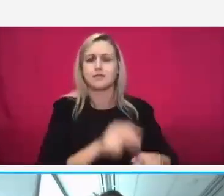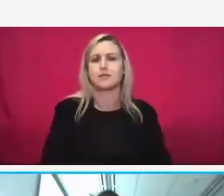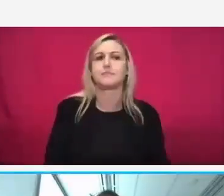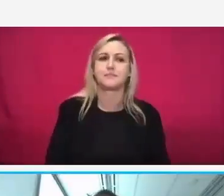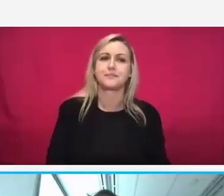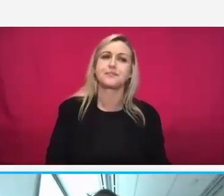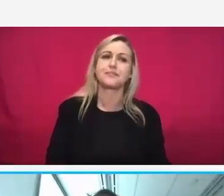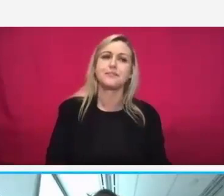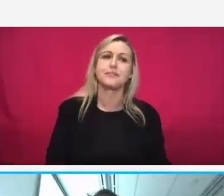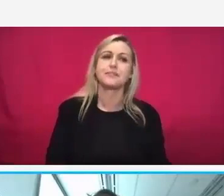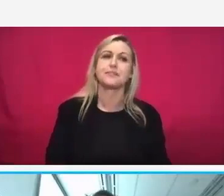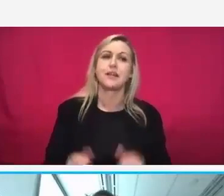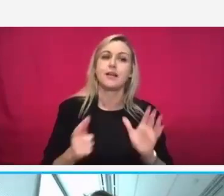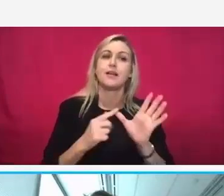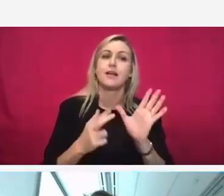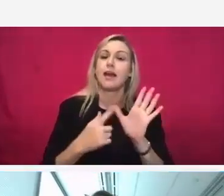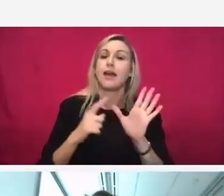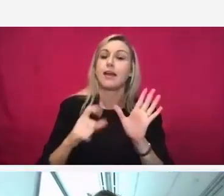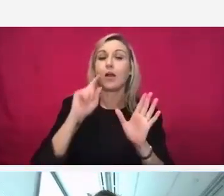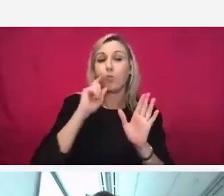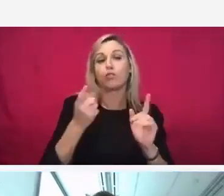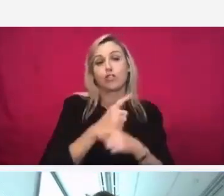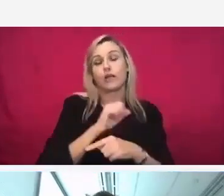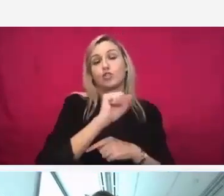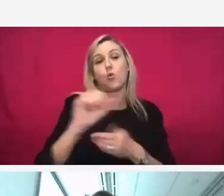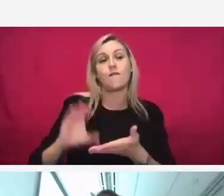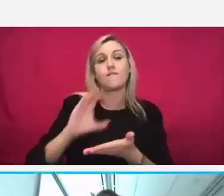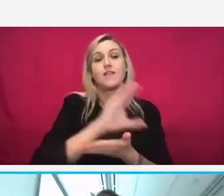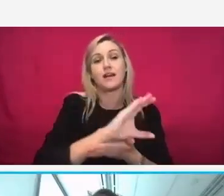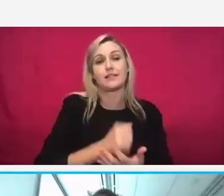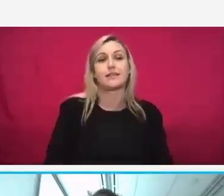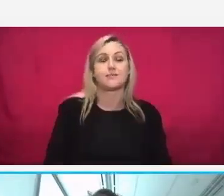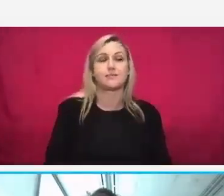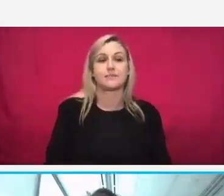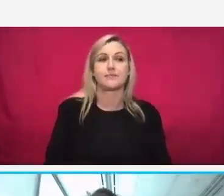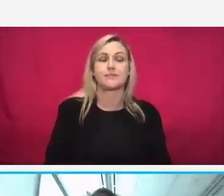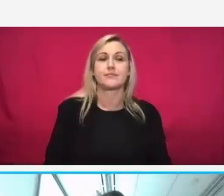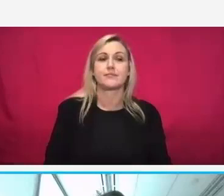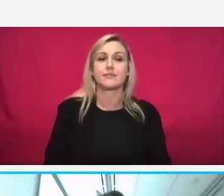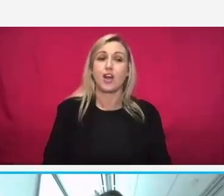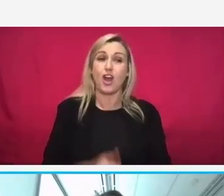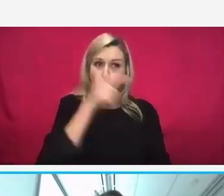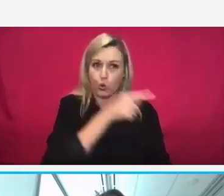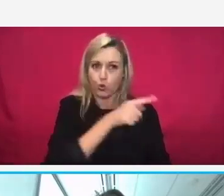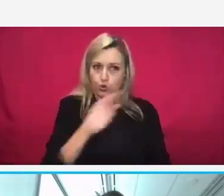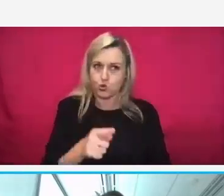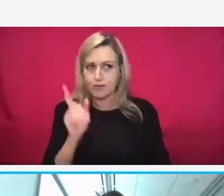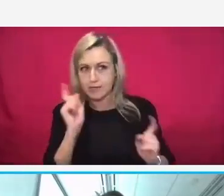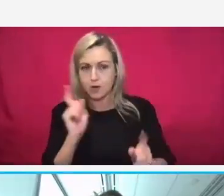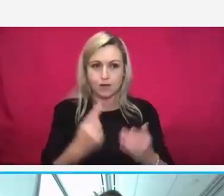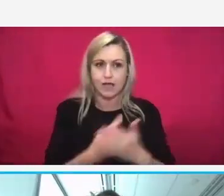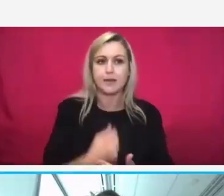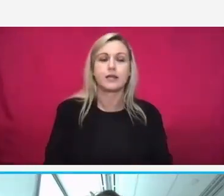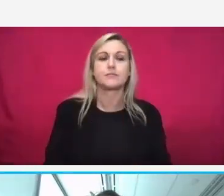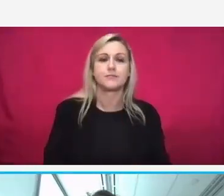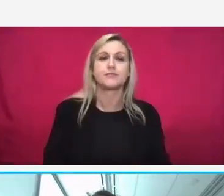I know that AN-ACC will impact your funding. How AN-ACC will impact your funding is of great interest to you. As a result, I'll now